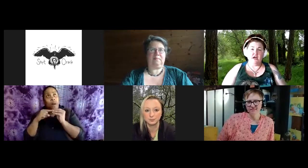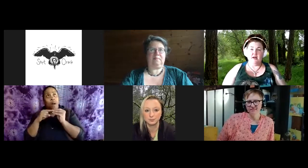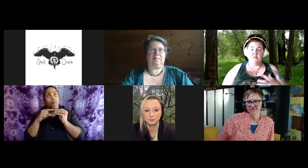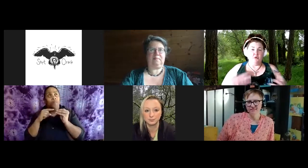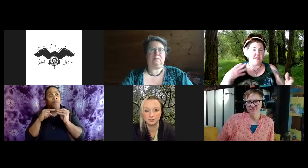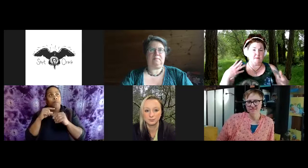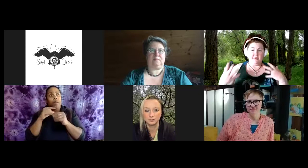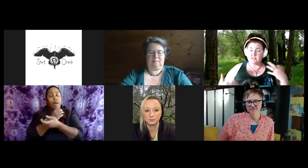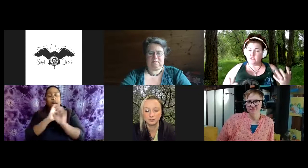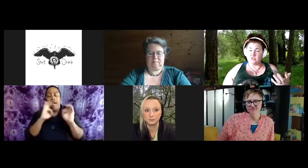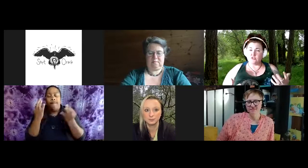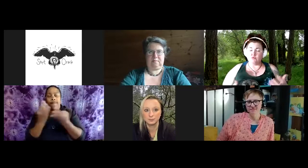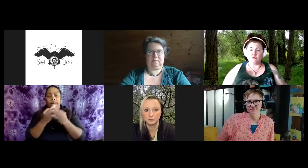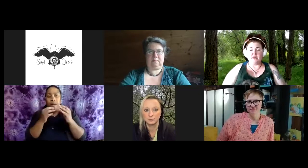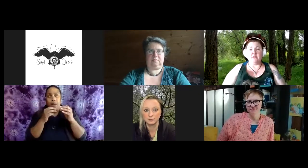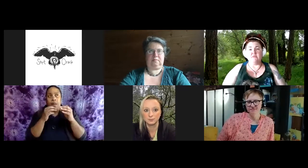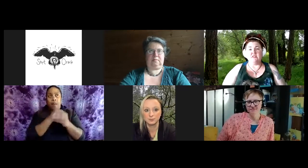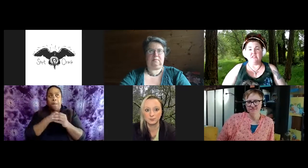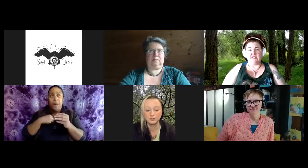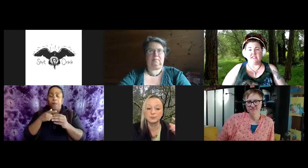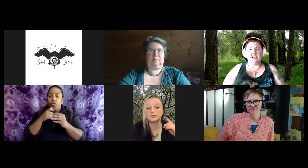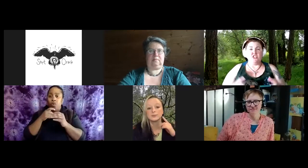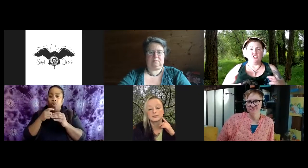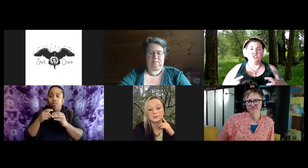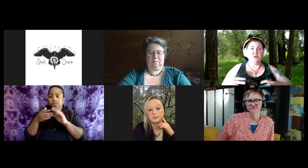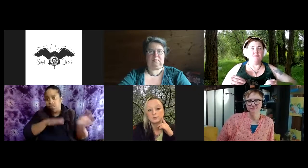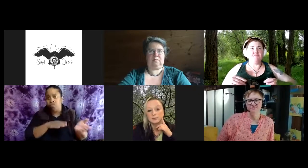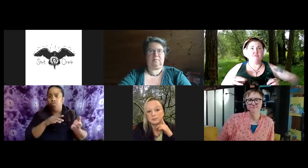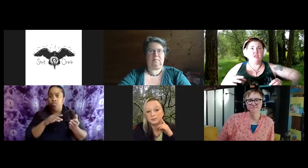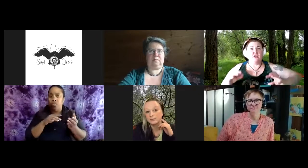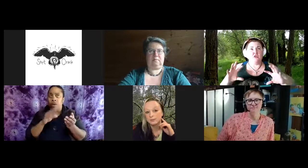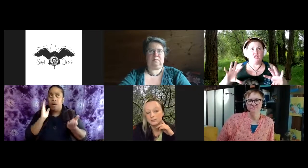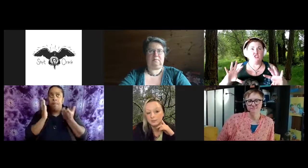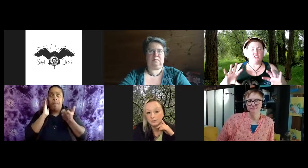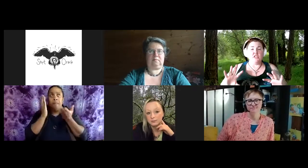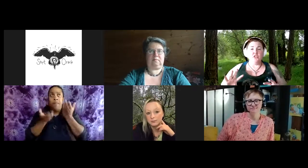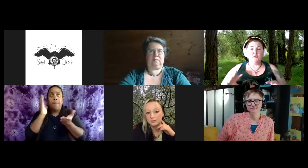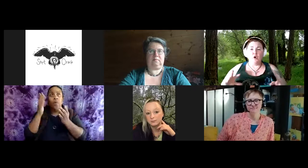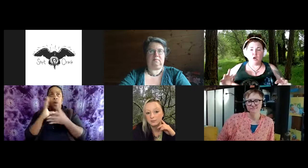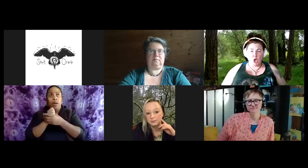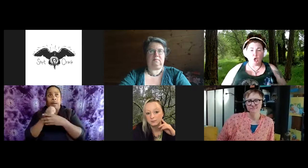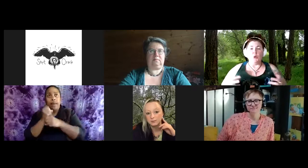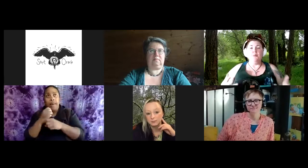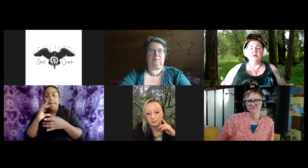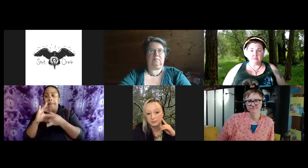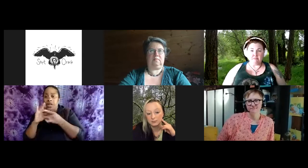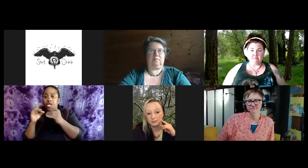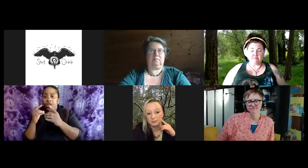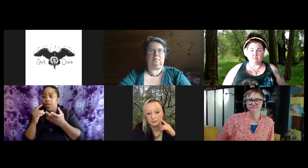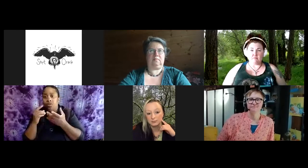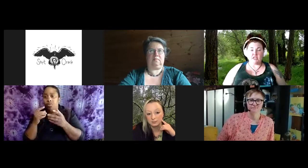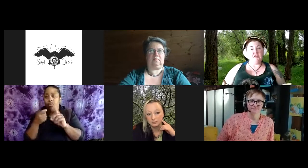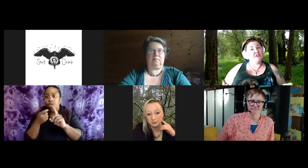passed. You may get messages through dreams and things like that. It's just, you're just a little more